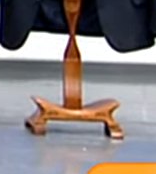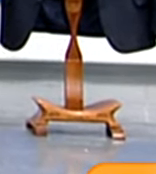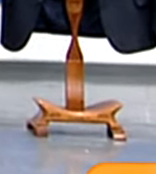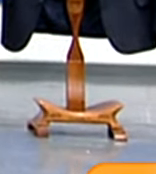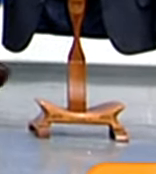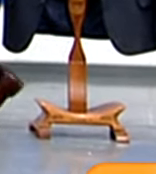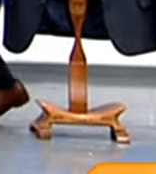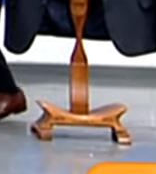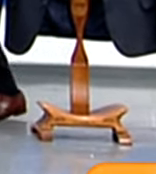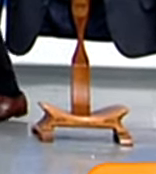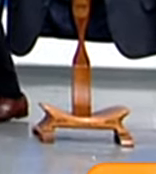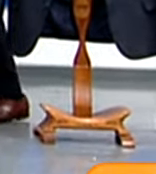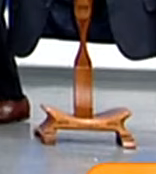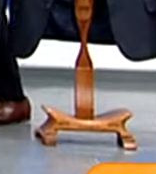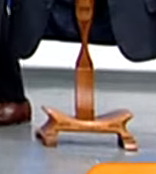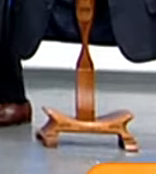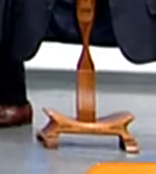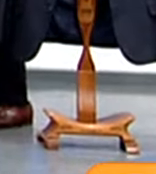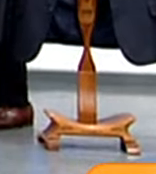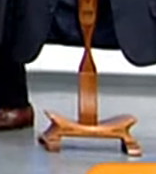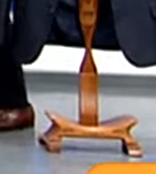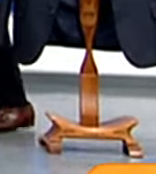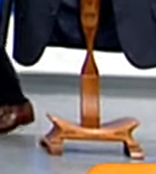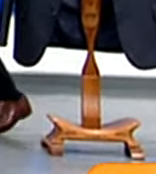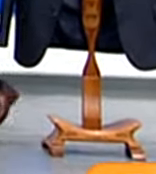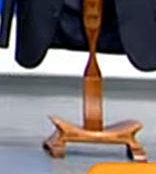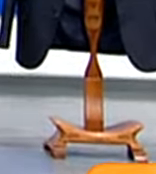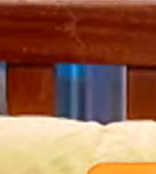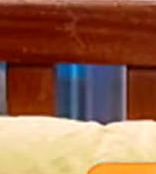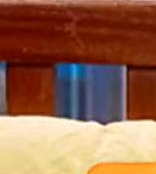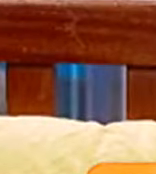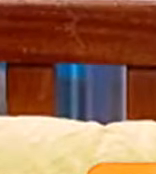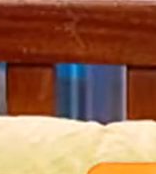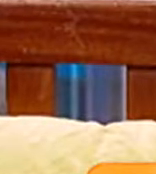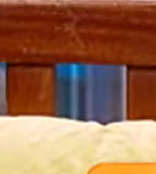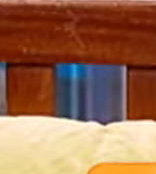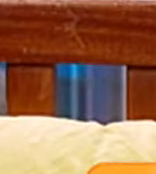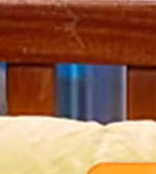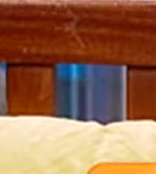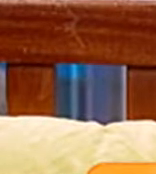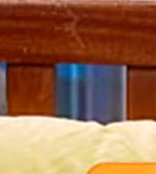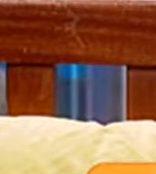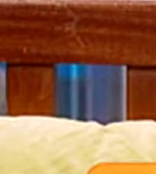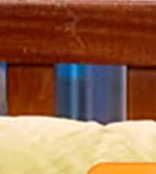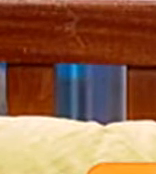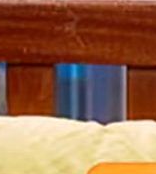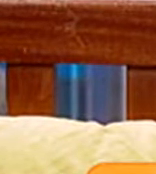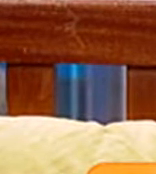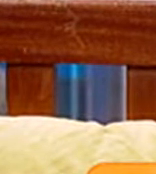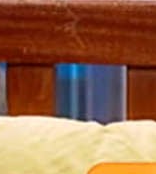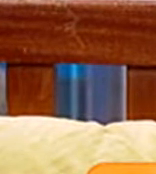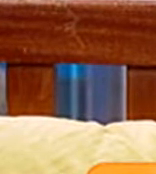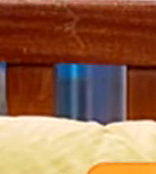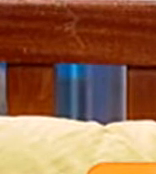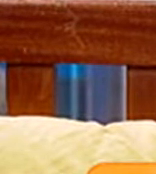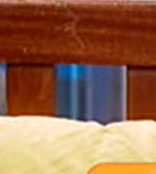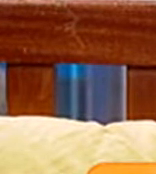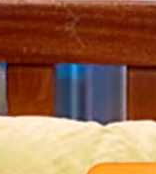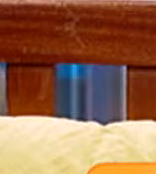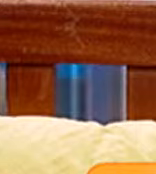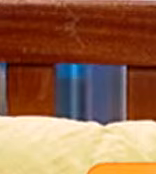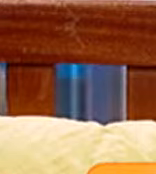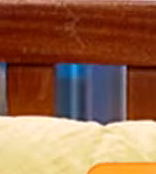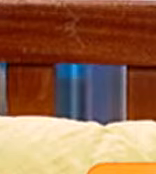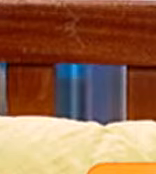our program, Jeff, is that because we are the custodian of public land, yeah, and land is one of the barriers